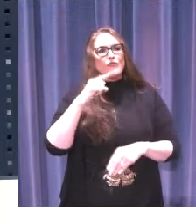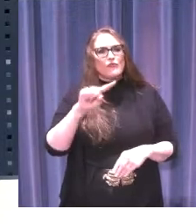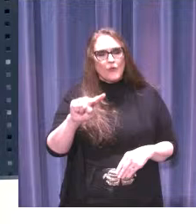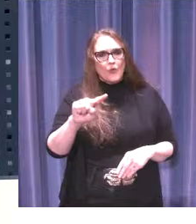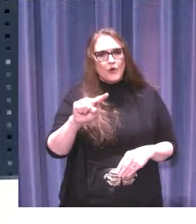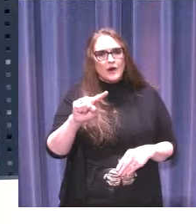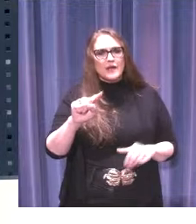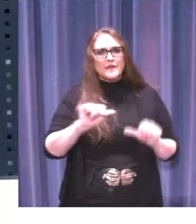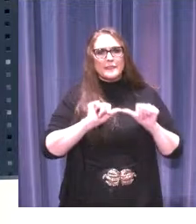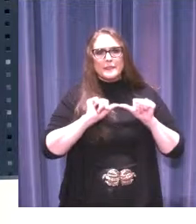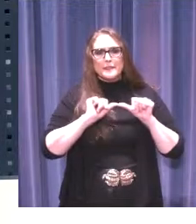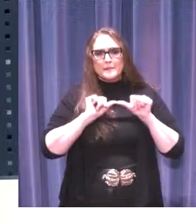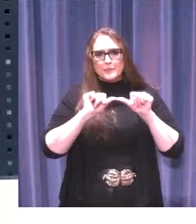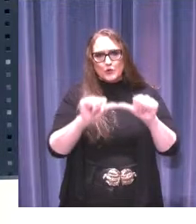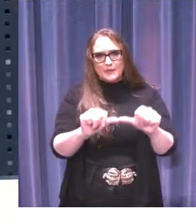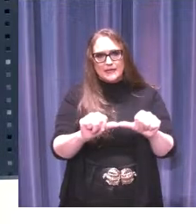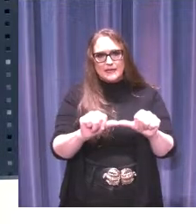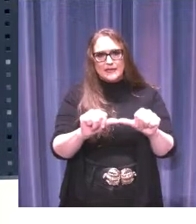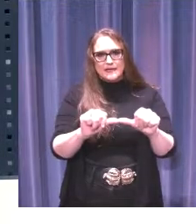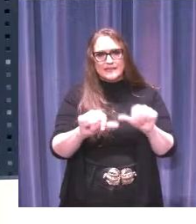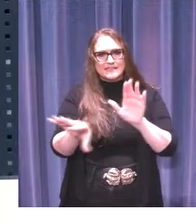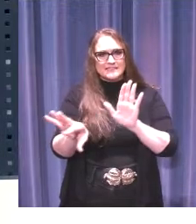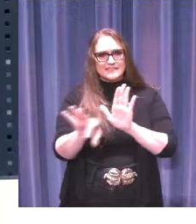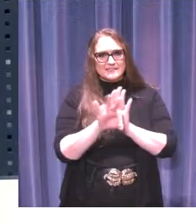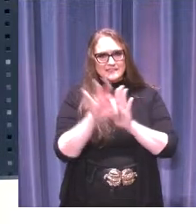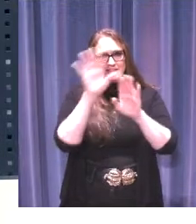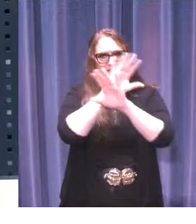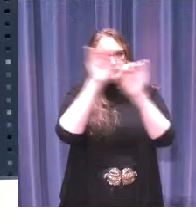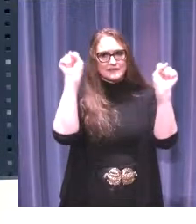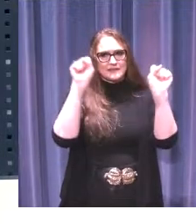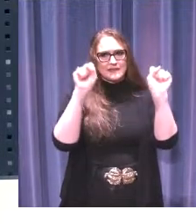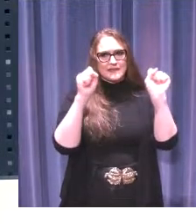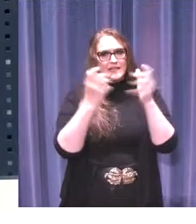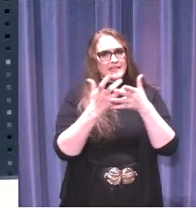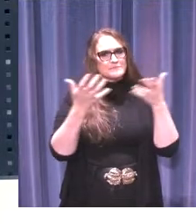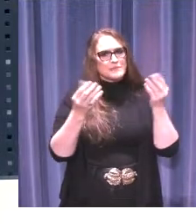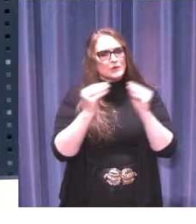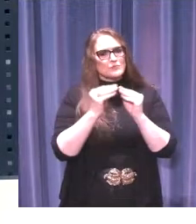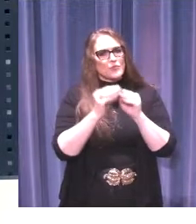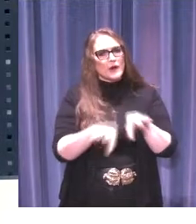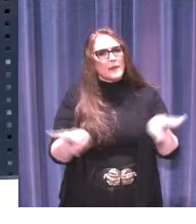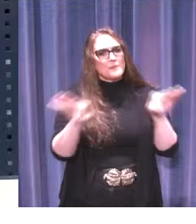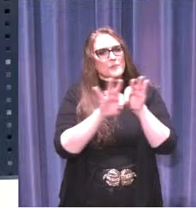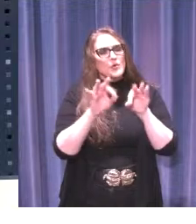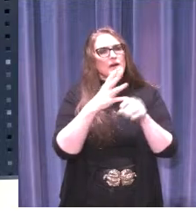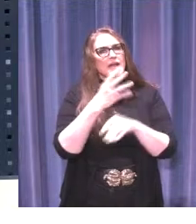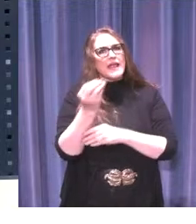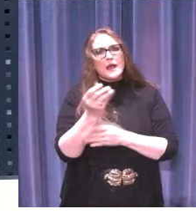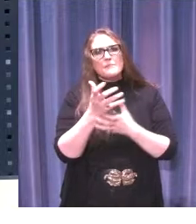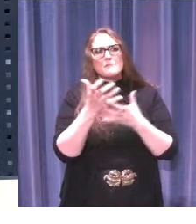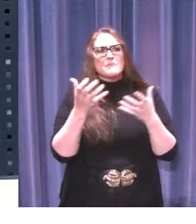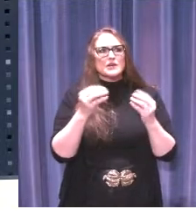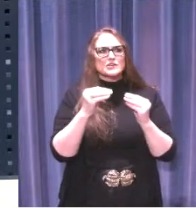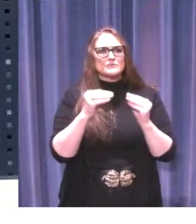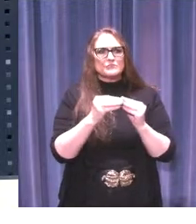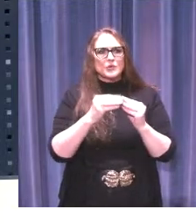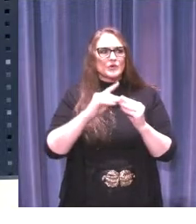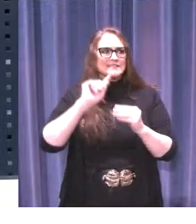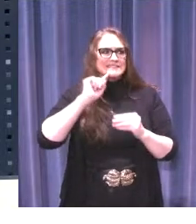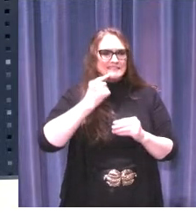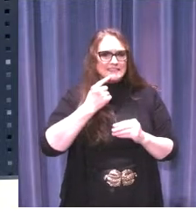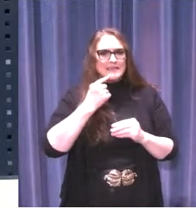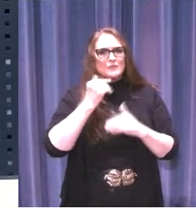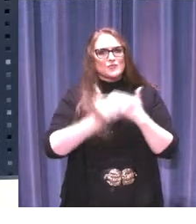the permanent selection, which is much more important and much more strenuous of